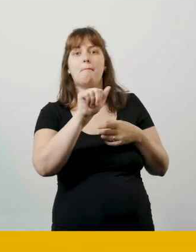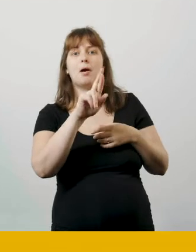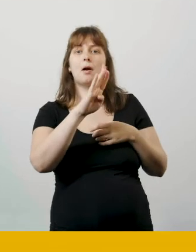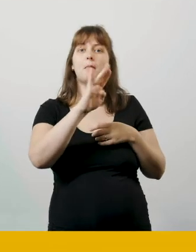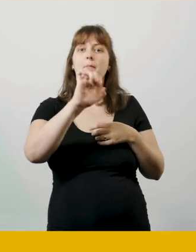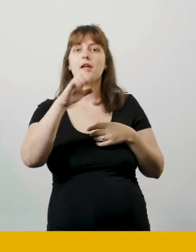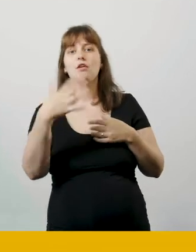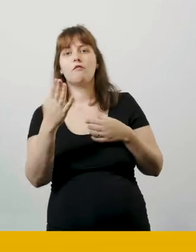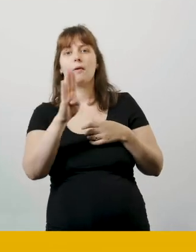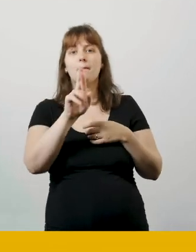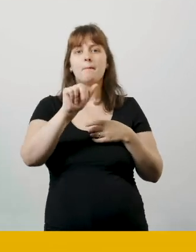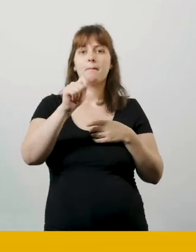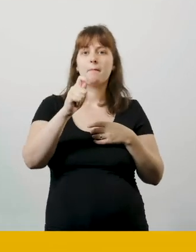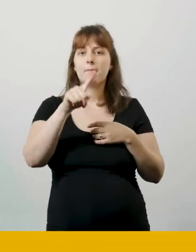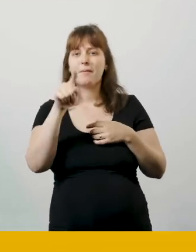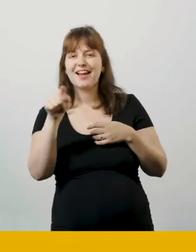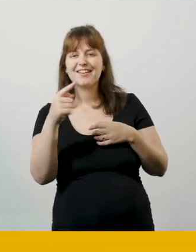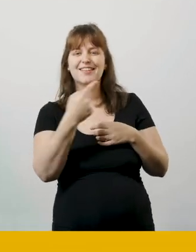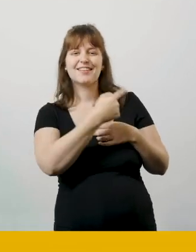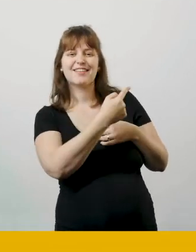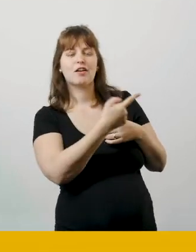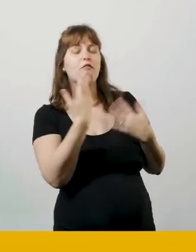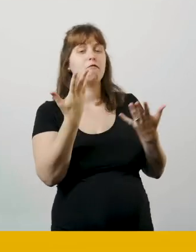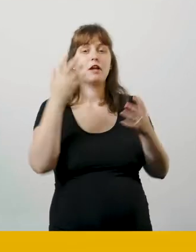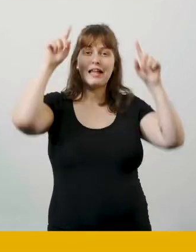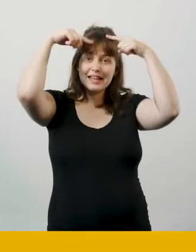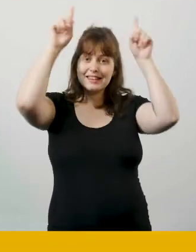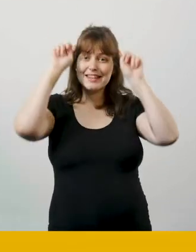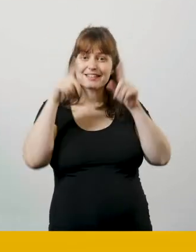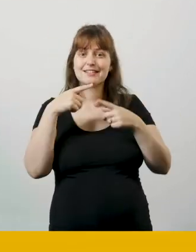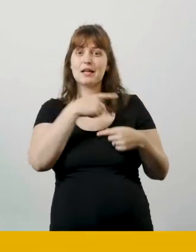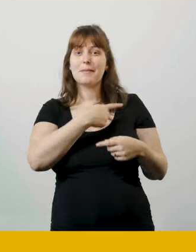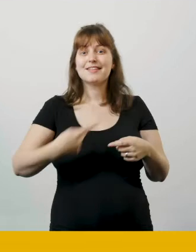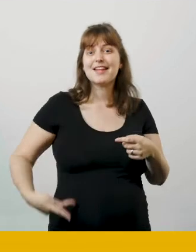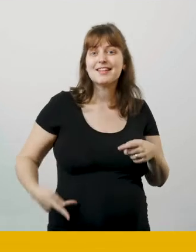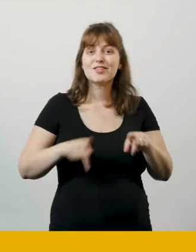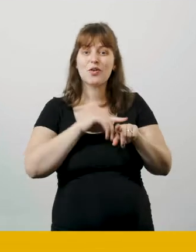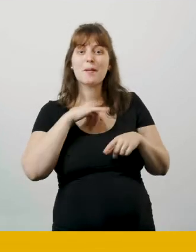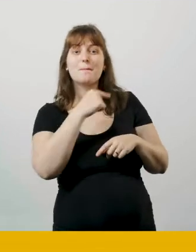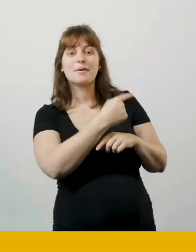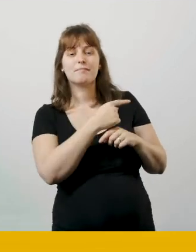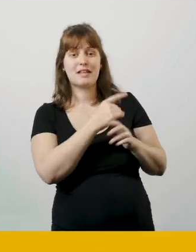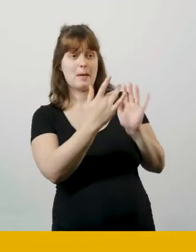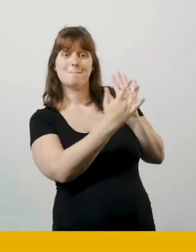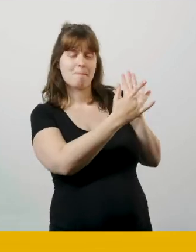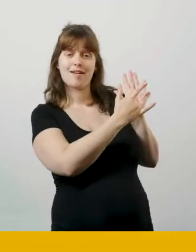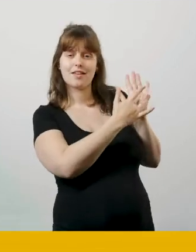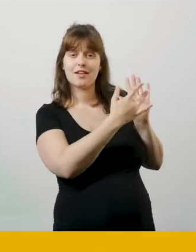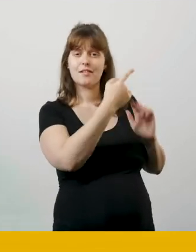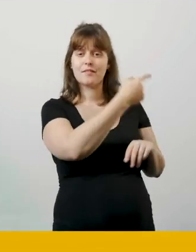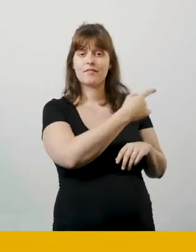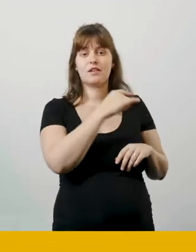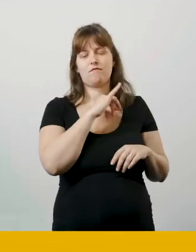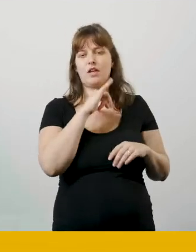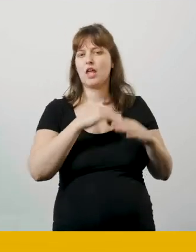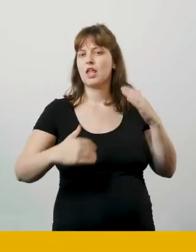or Bratz or Disney princesses. And in the center, there is a